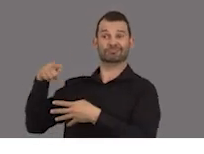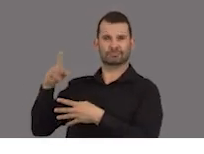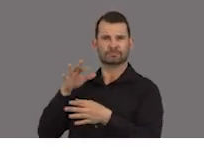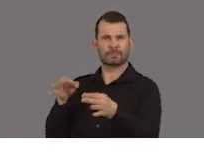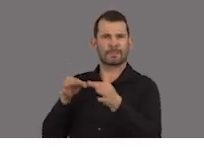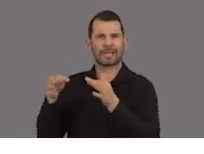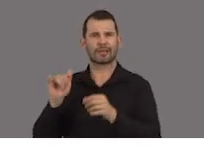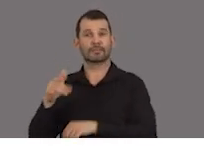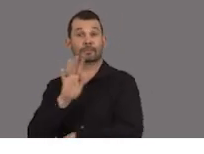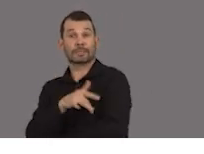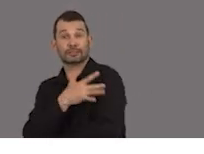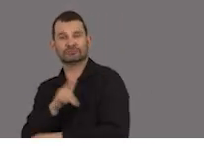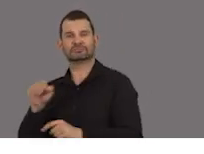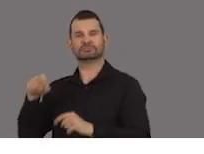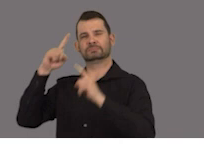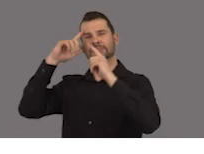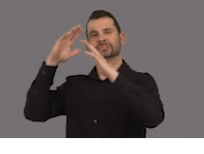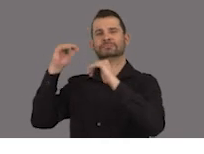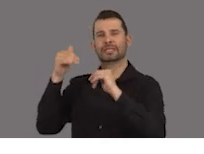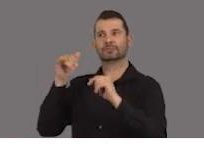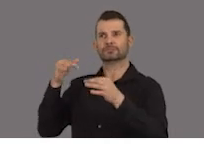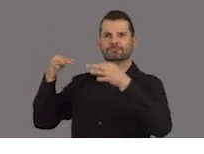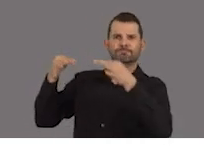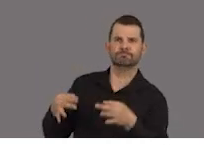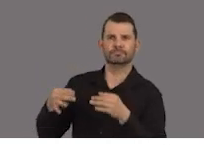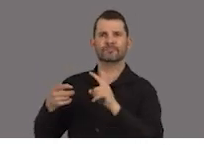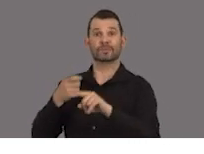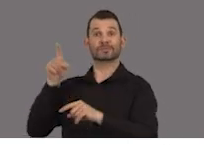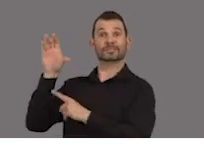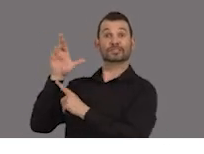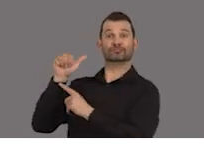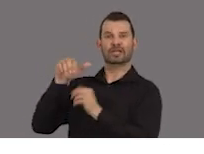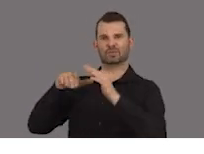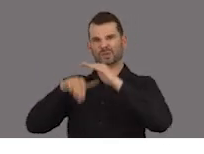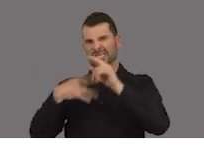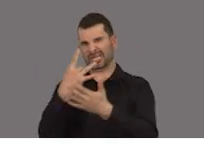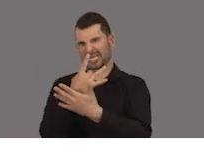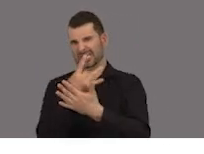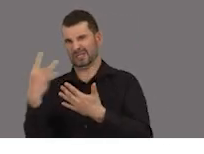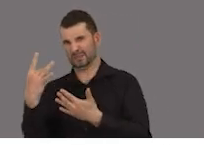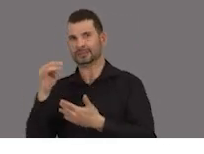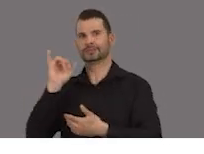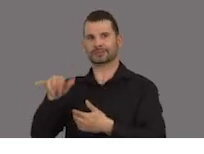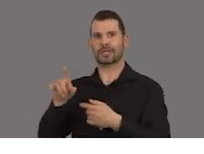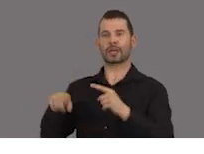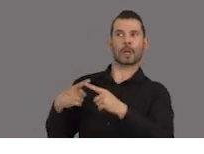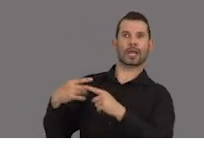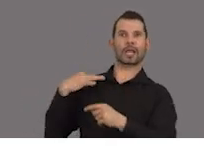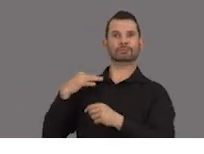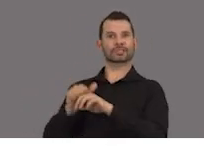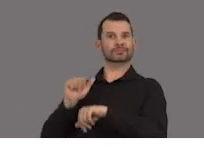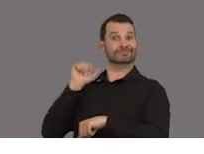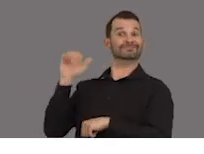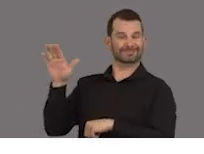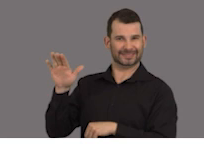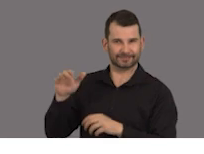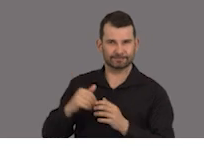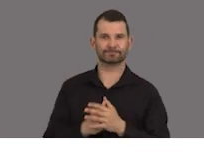that the patient can expect a determination from the CRA within 8 weeks of when the application was